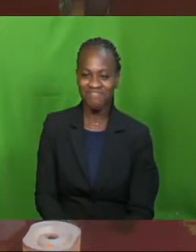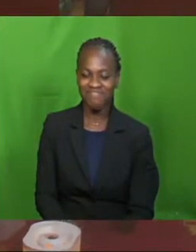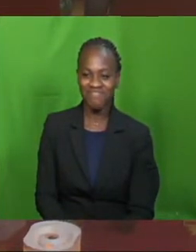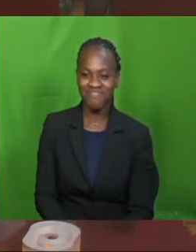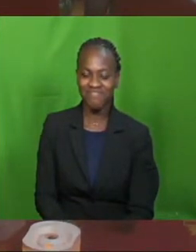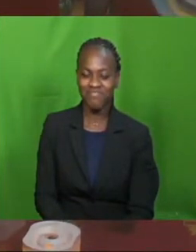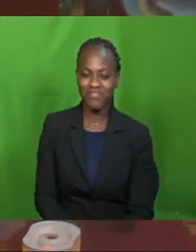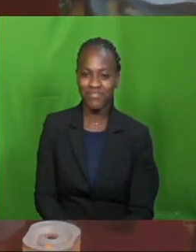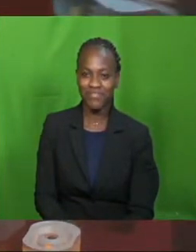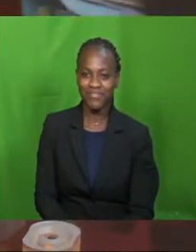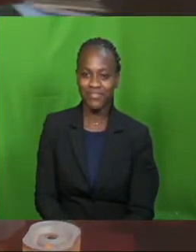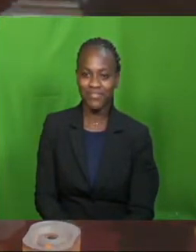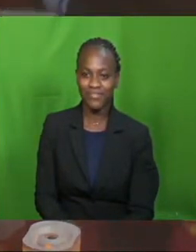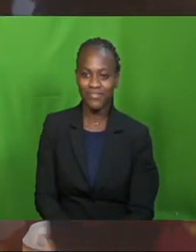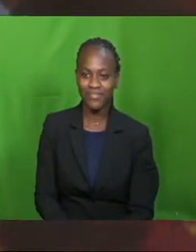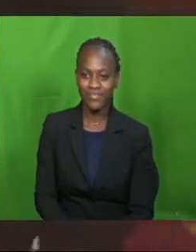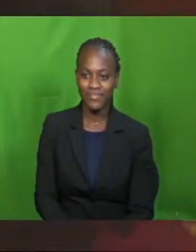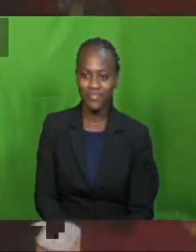Speaker,